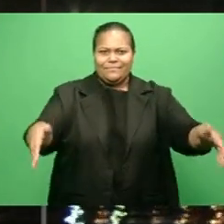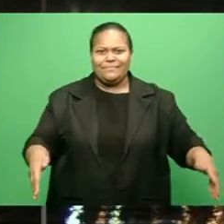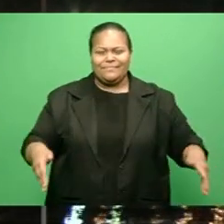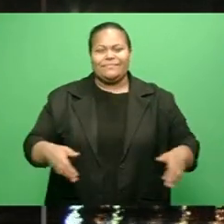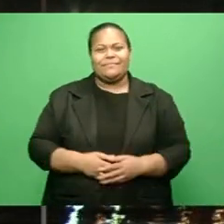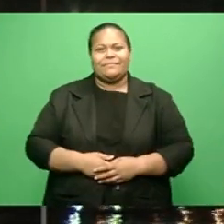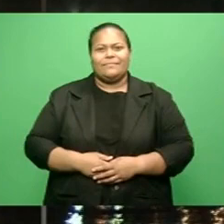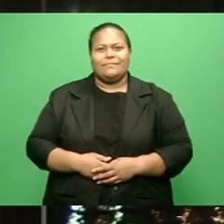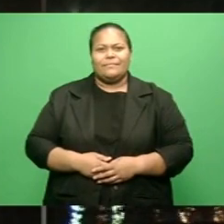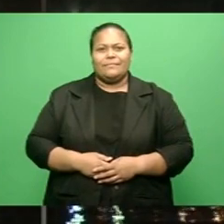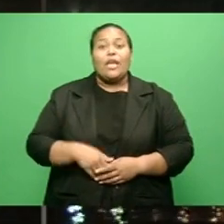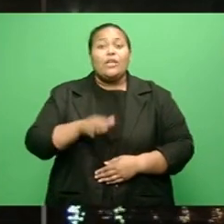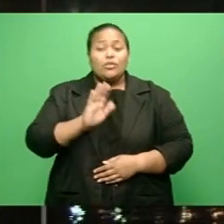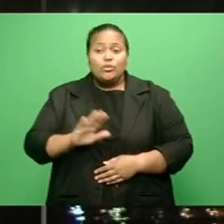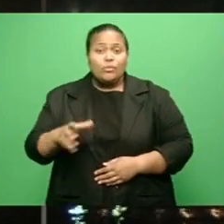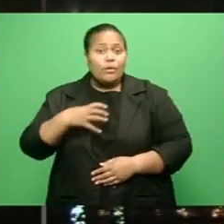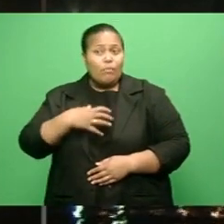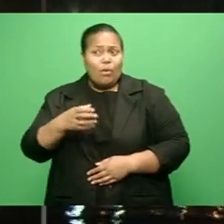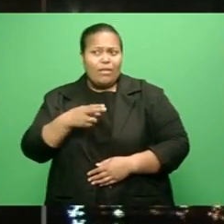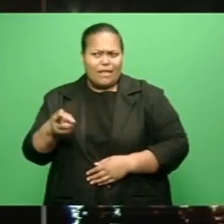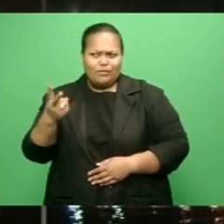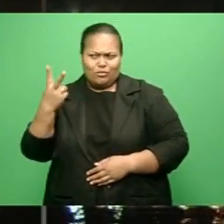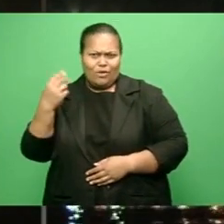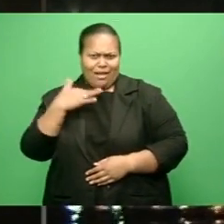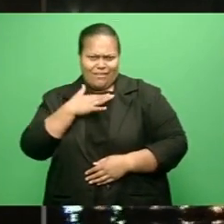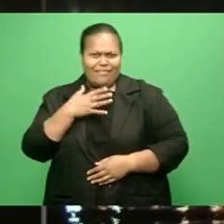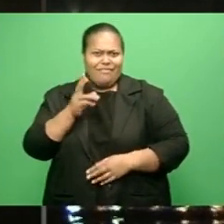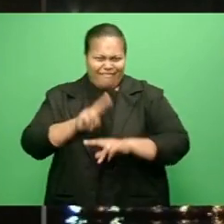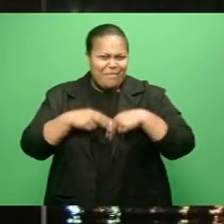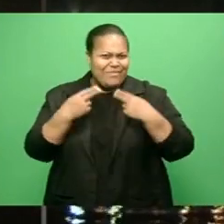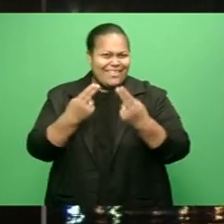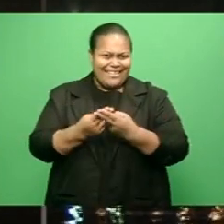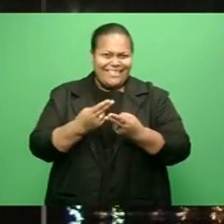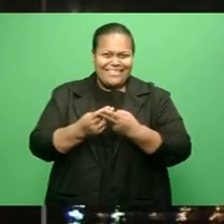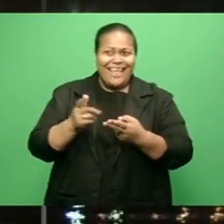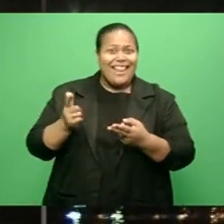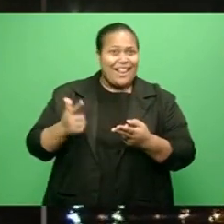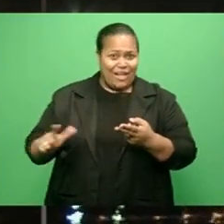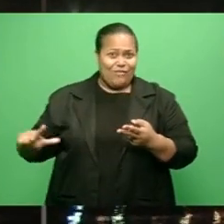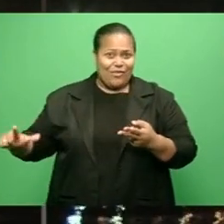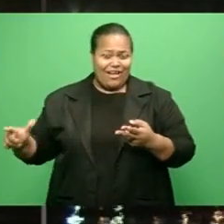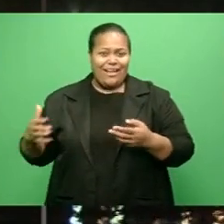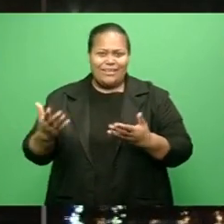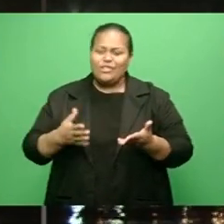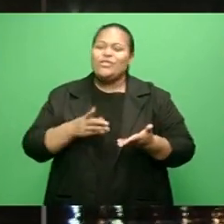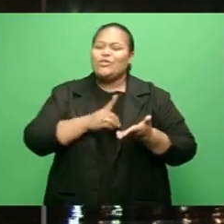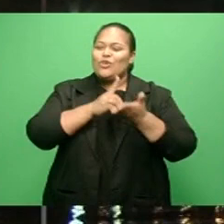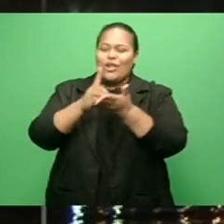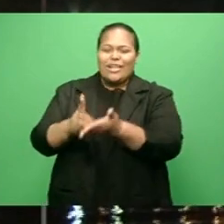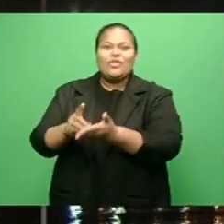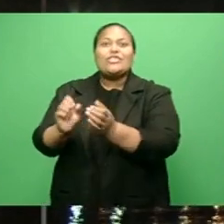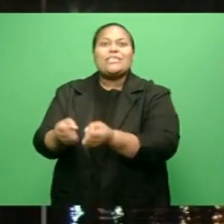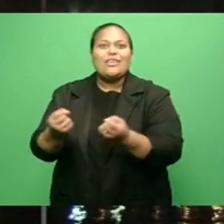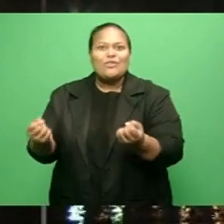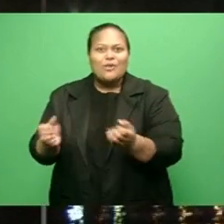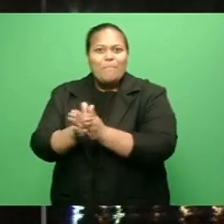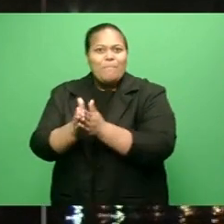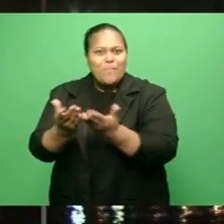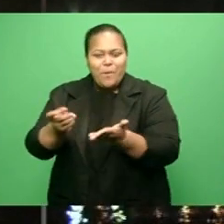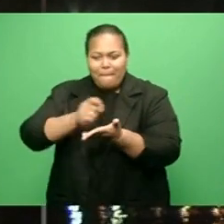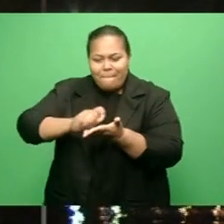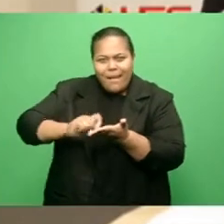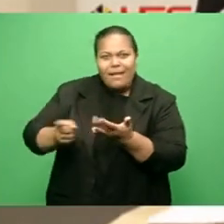Children from more than 200 families in Levuka Ovala will benefit from stationery donated to the Foundation for the Education of Needy